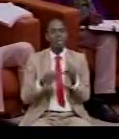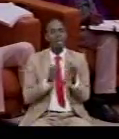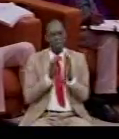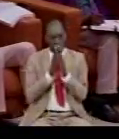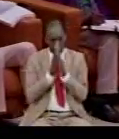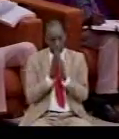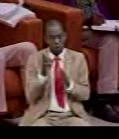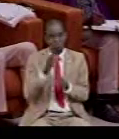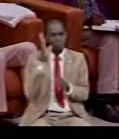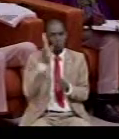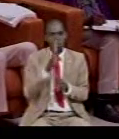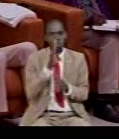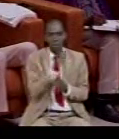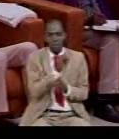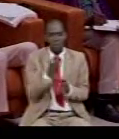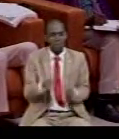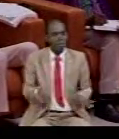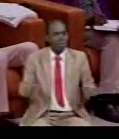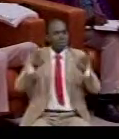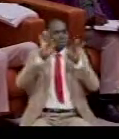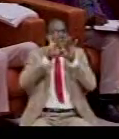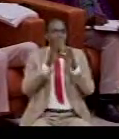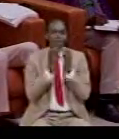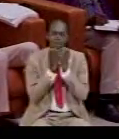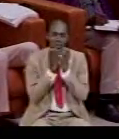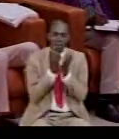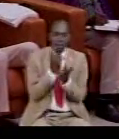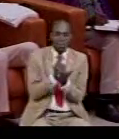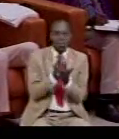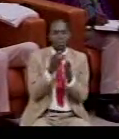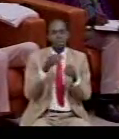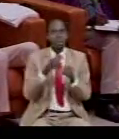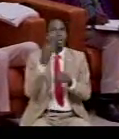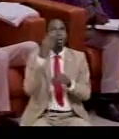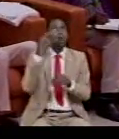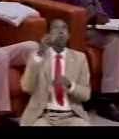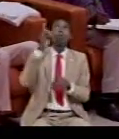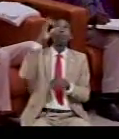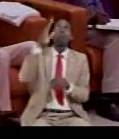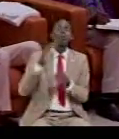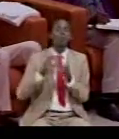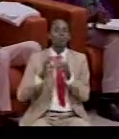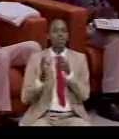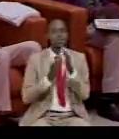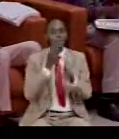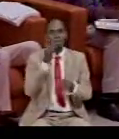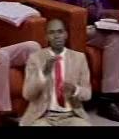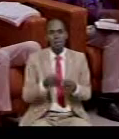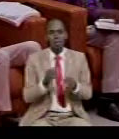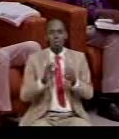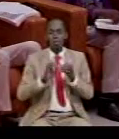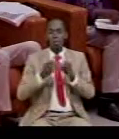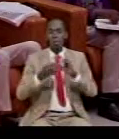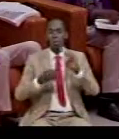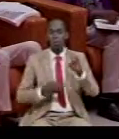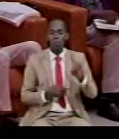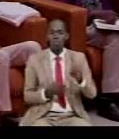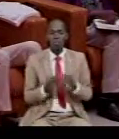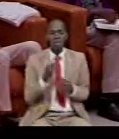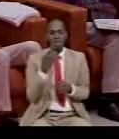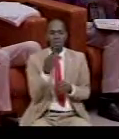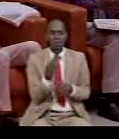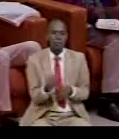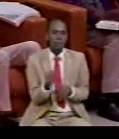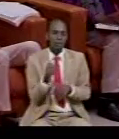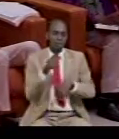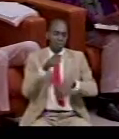be a treasure in the sight of the Lord in Jesus' name. Look at number one here. Number one, the